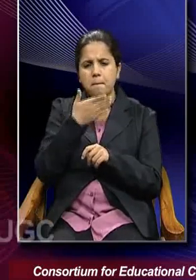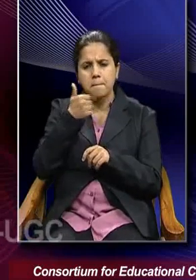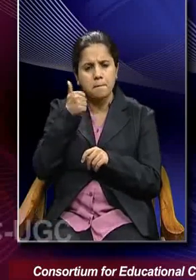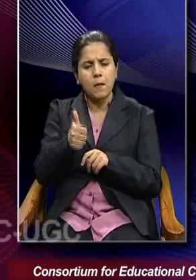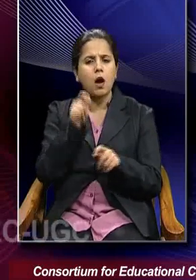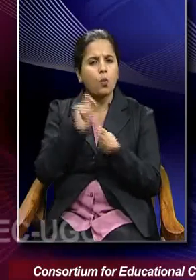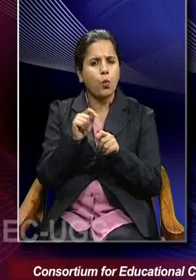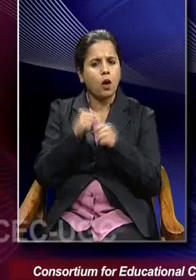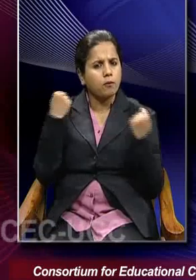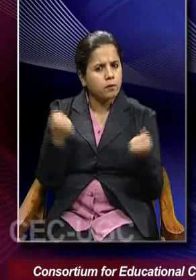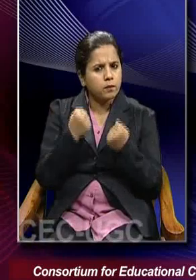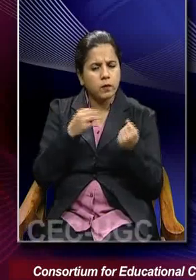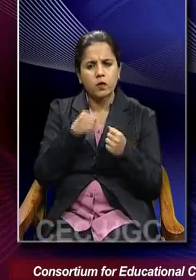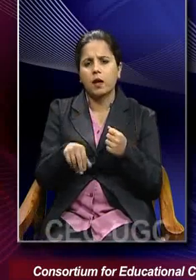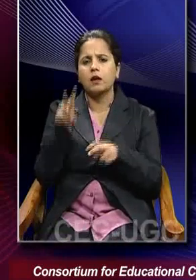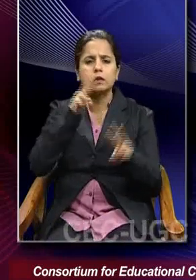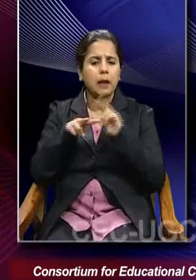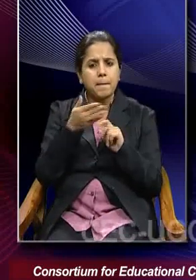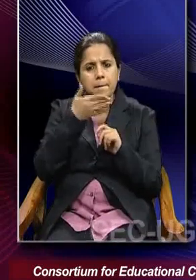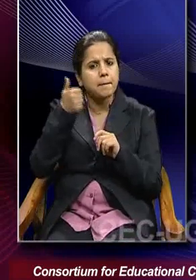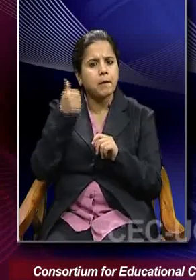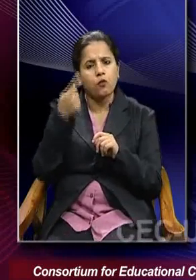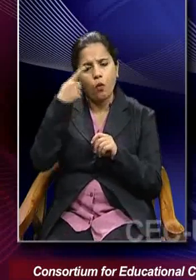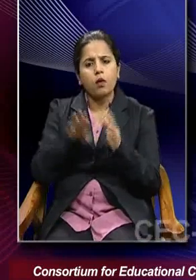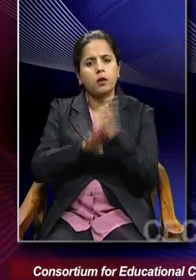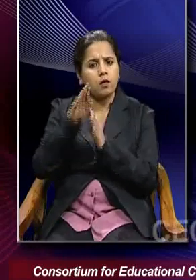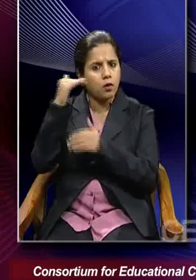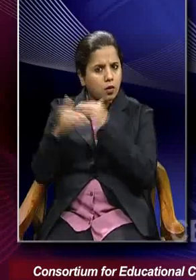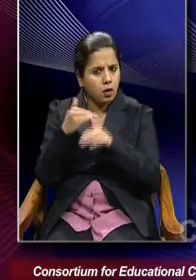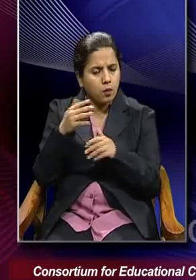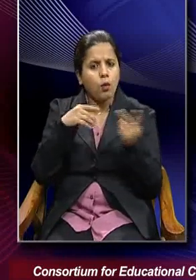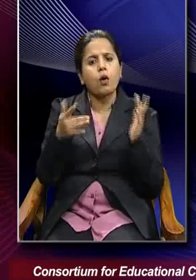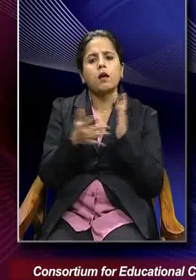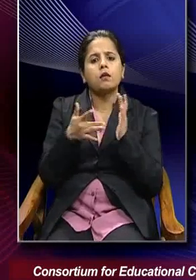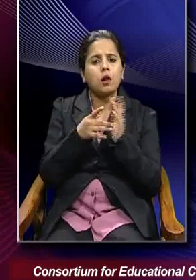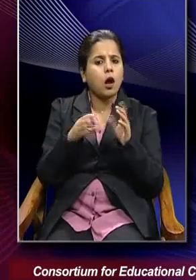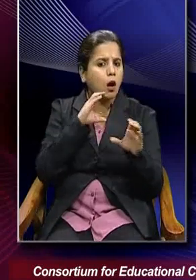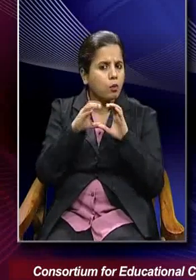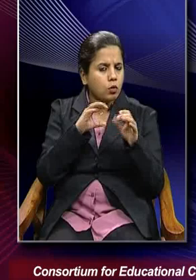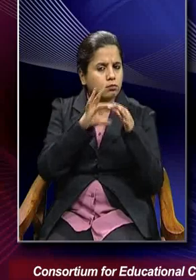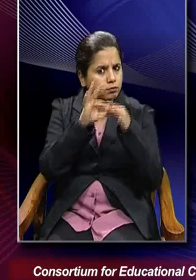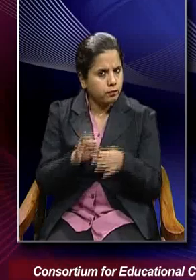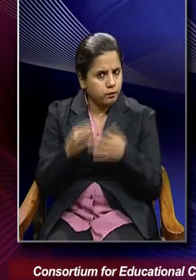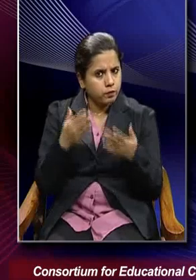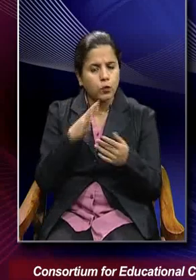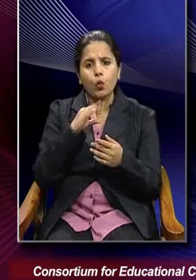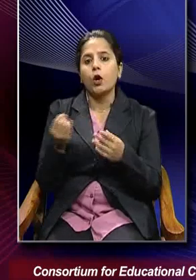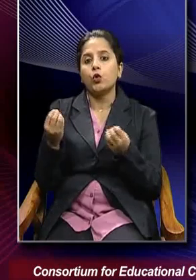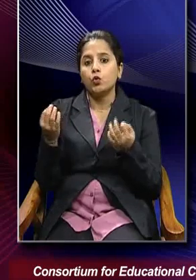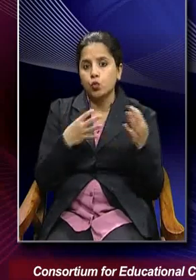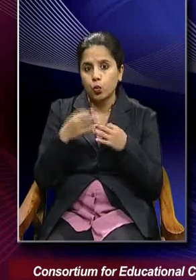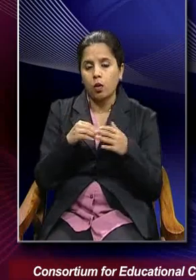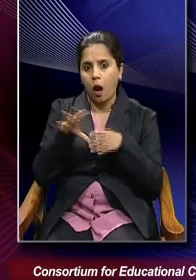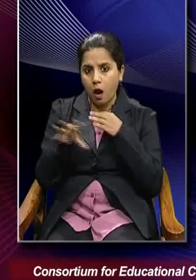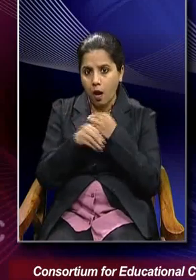to explore the best from developments in telecommunications, from new inputs coming forward